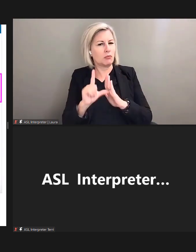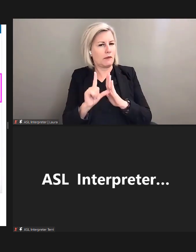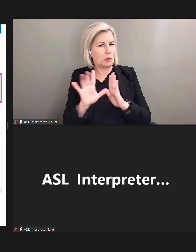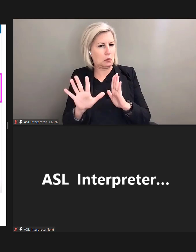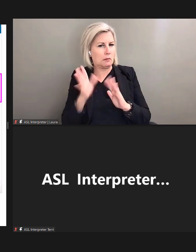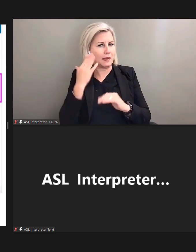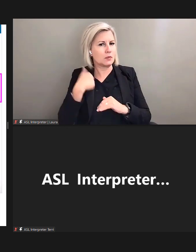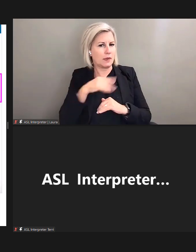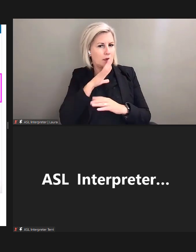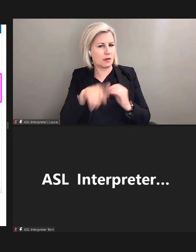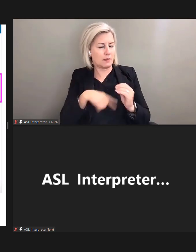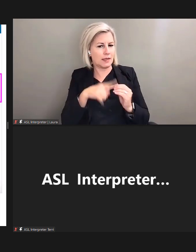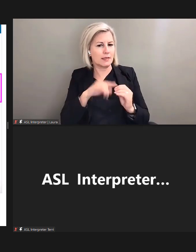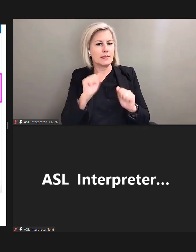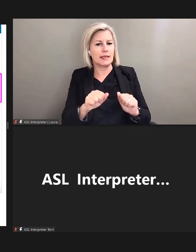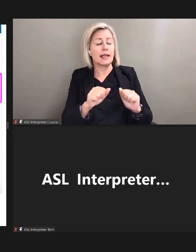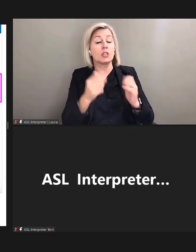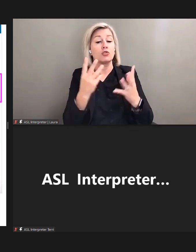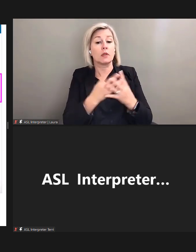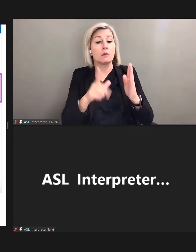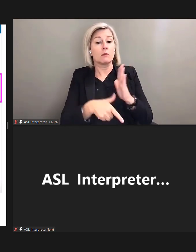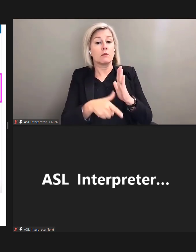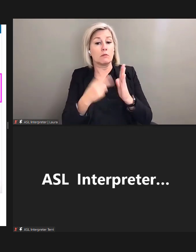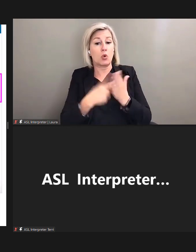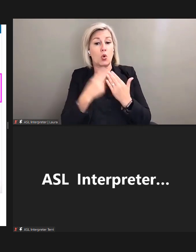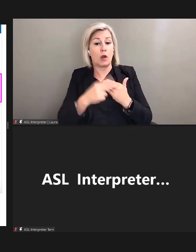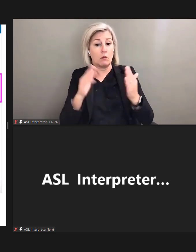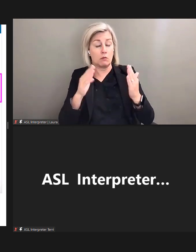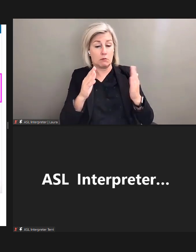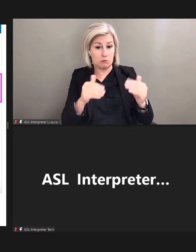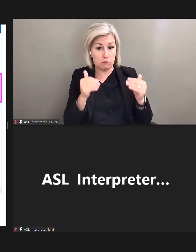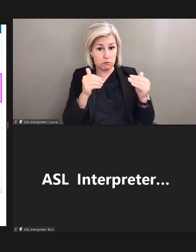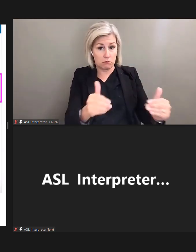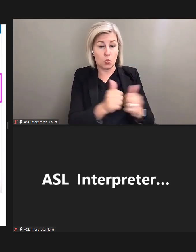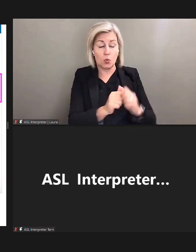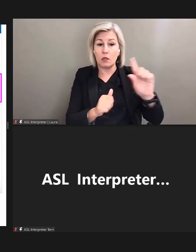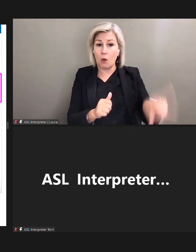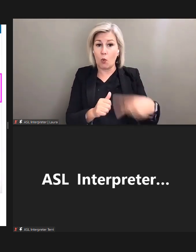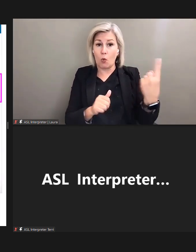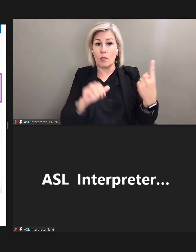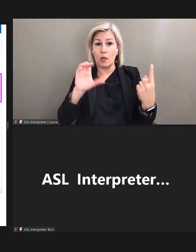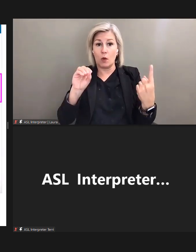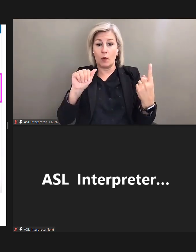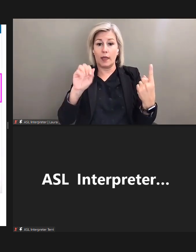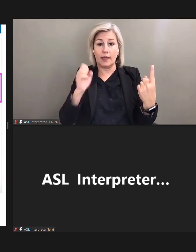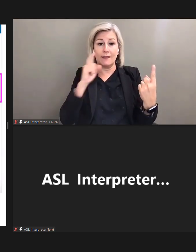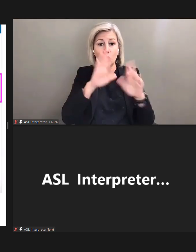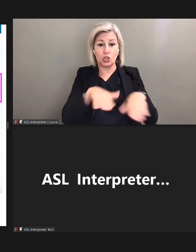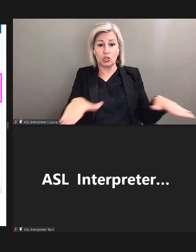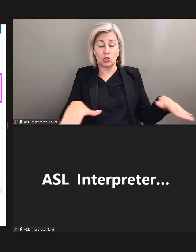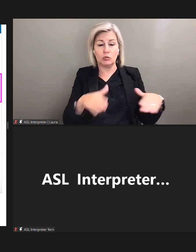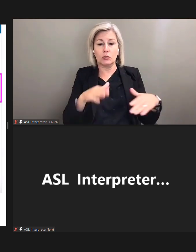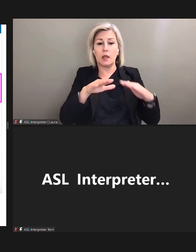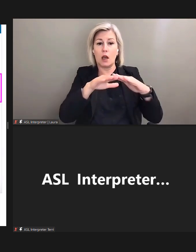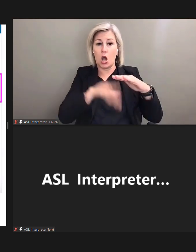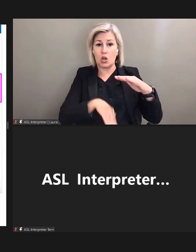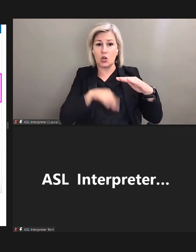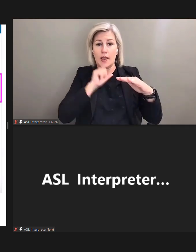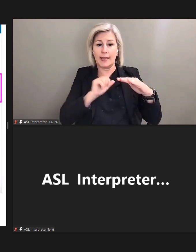because we have talked about this, can a screening program move forward with only OAE for children under